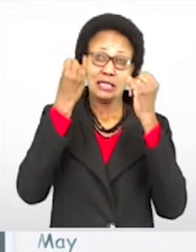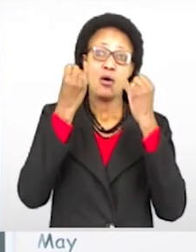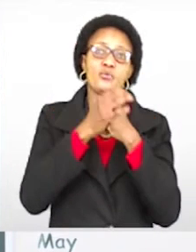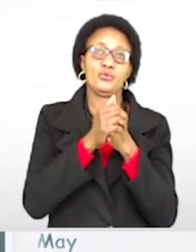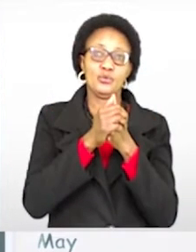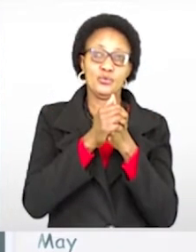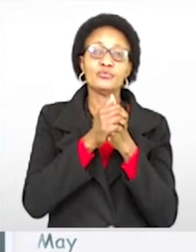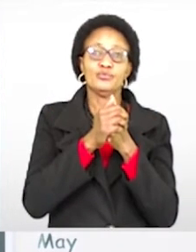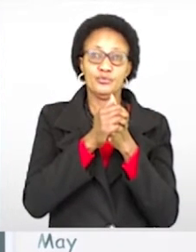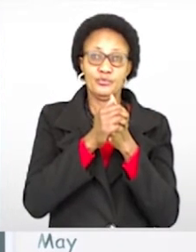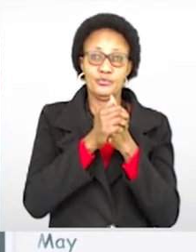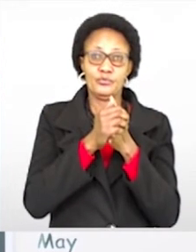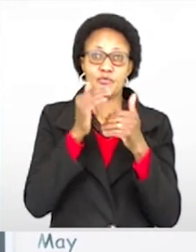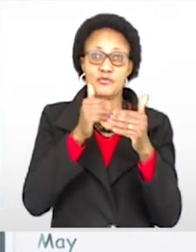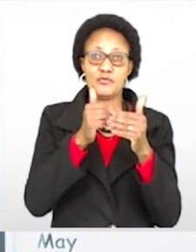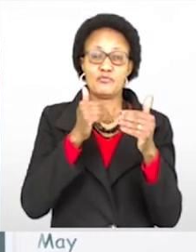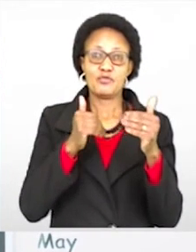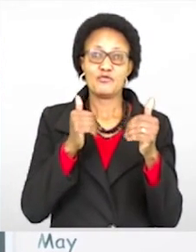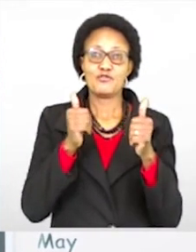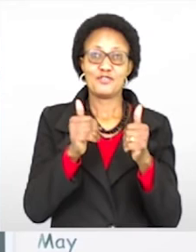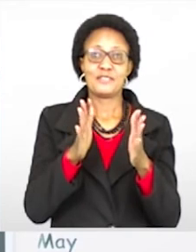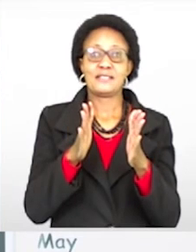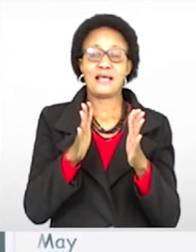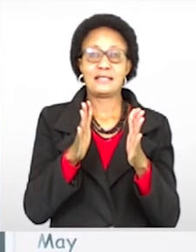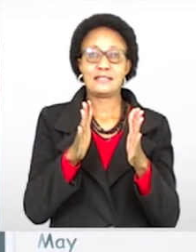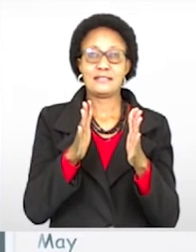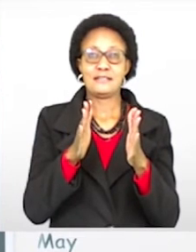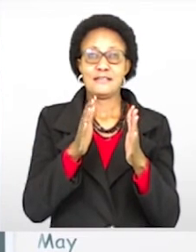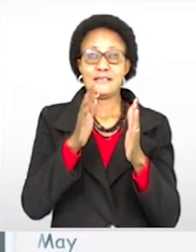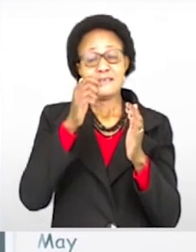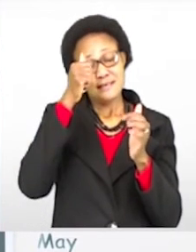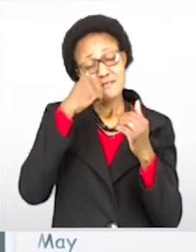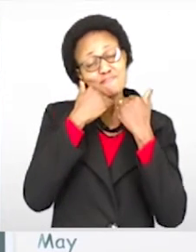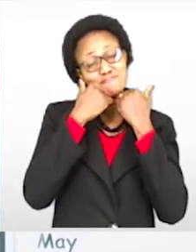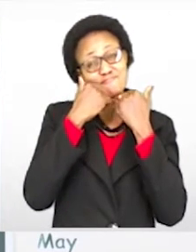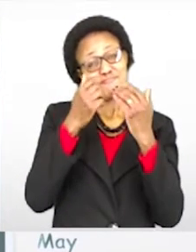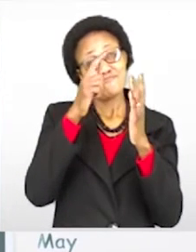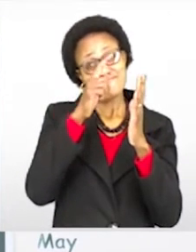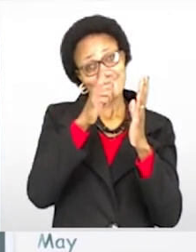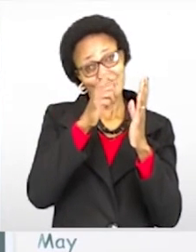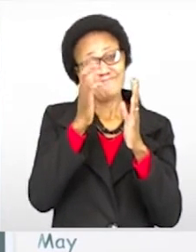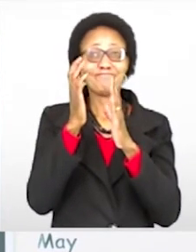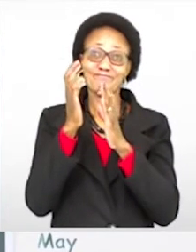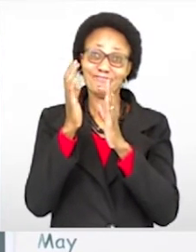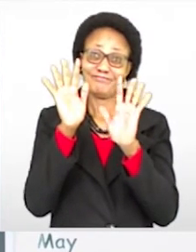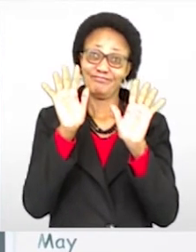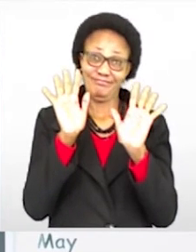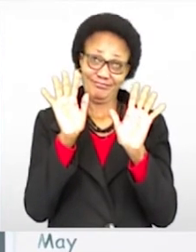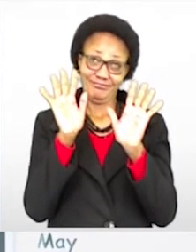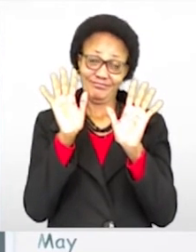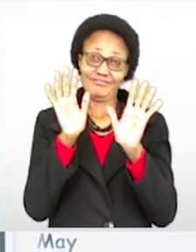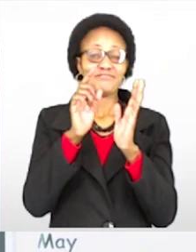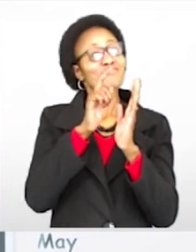about the town. But before we get into this lesson for today, it's very important to sanitize. So let's take